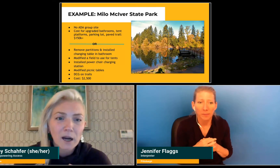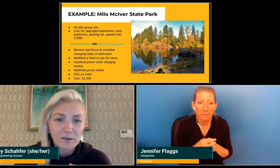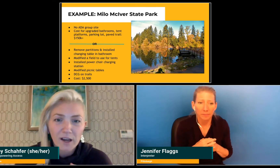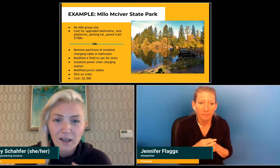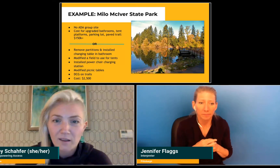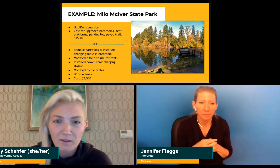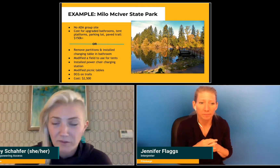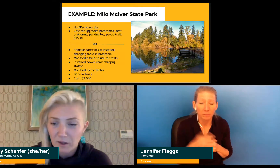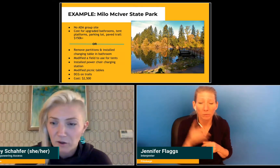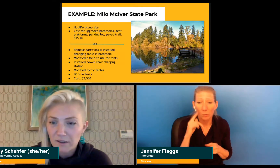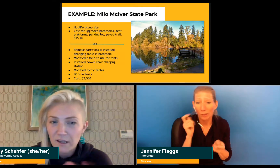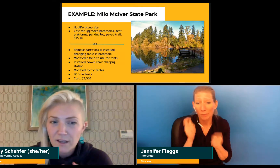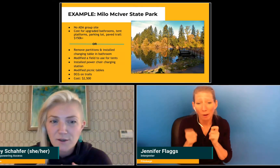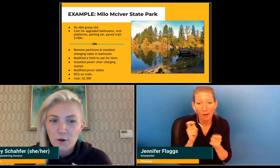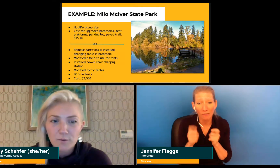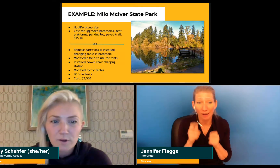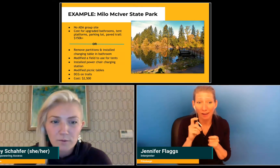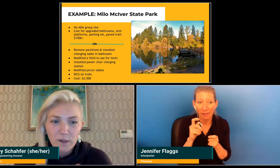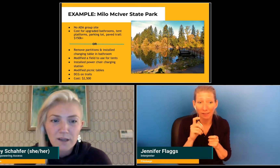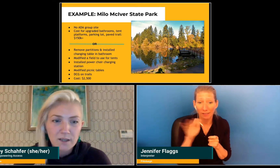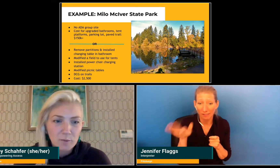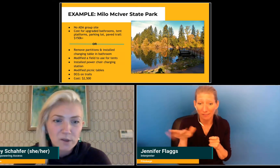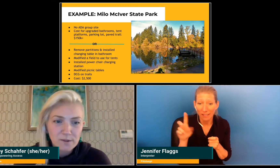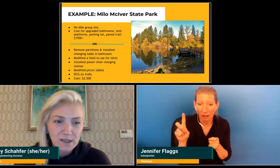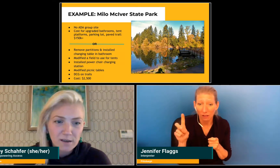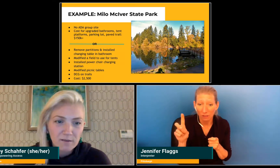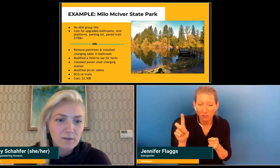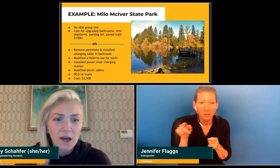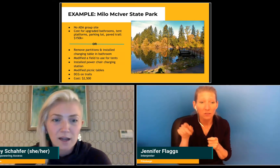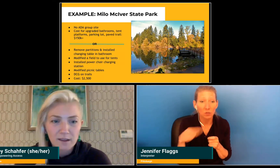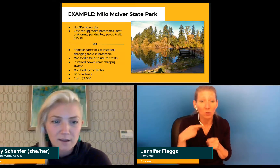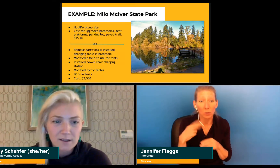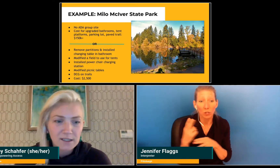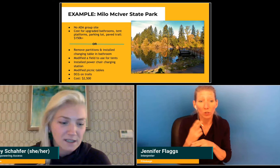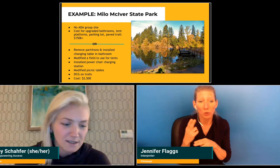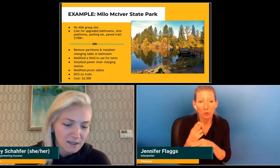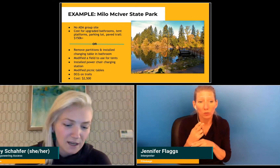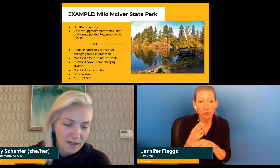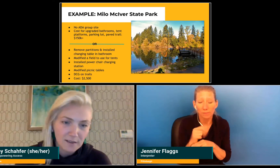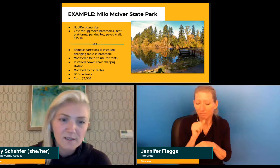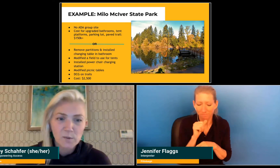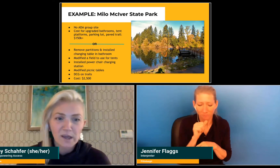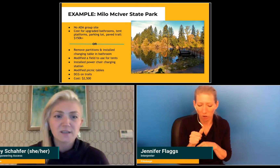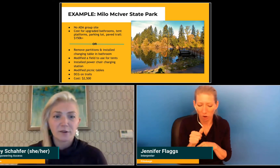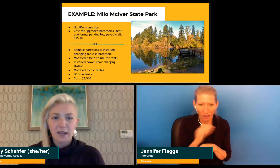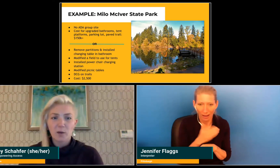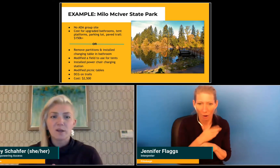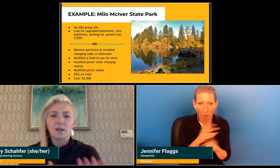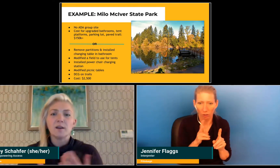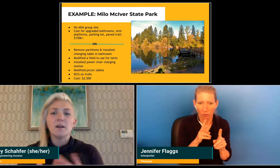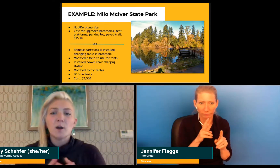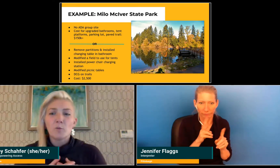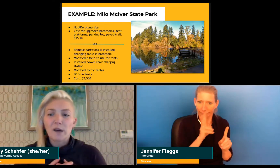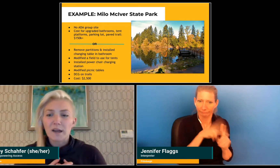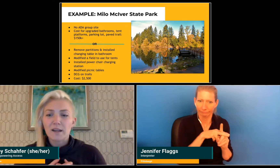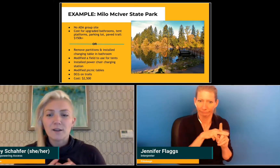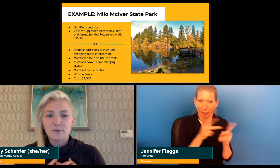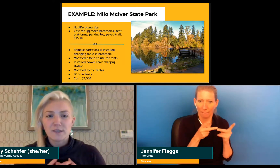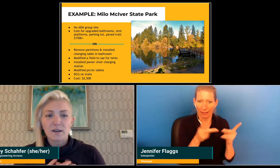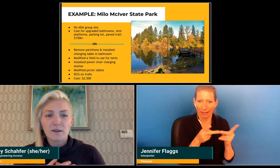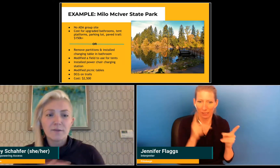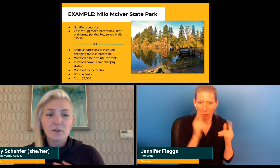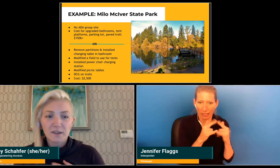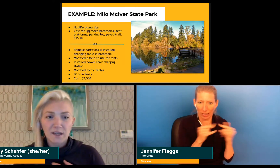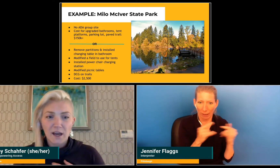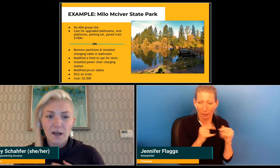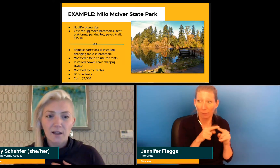We modifying the field. So we ended up using not the designated space for camping, but